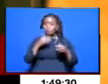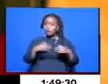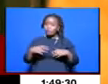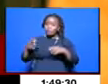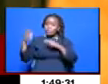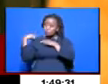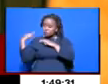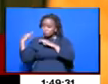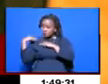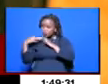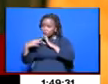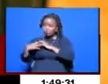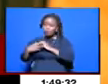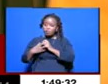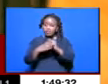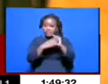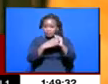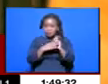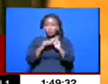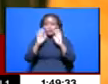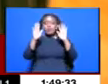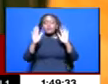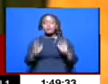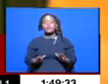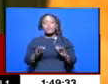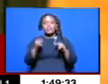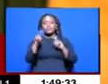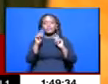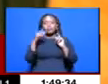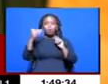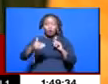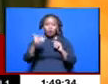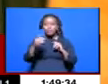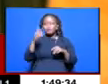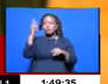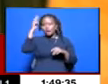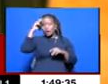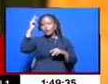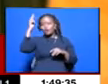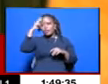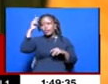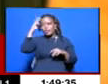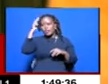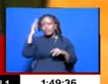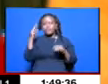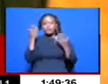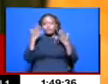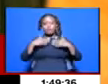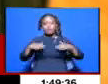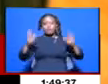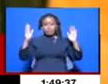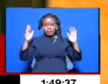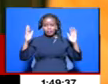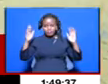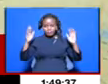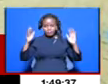leadership, let it be a constant irritant. So I say no more. Thank you, Chief Justice.